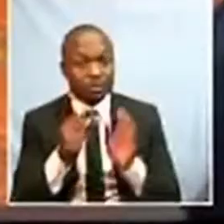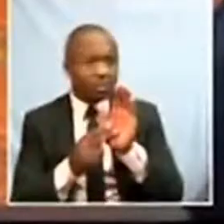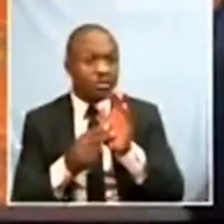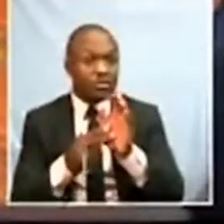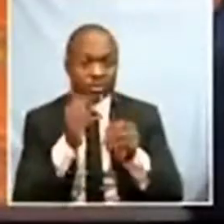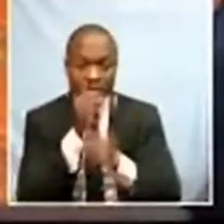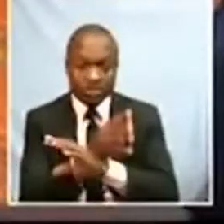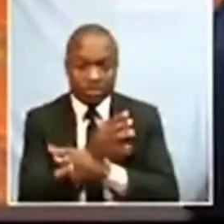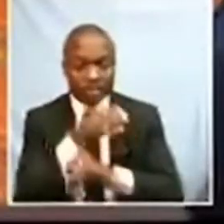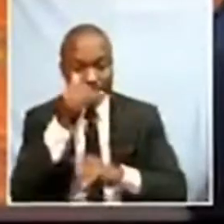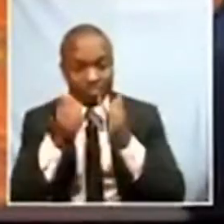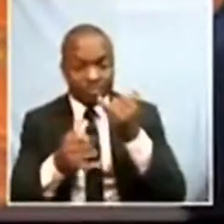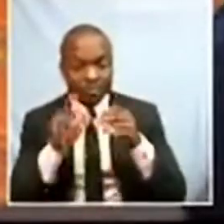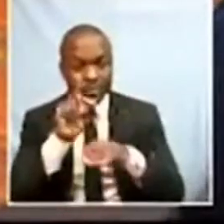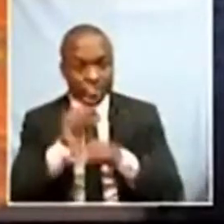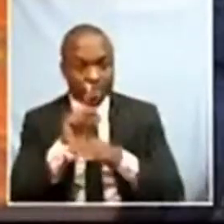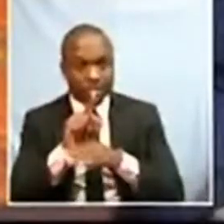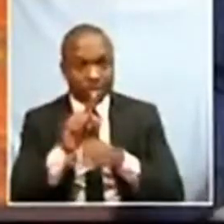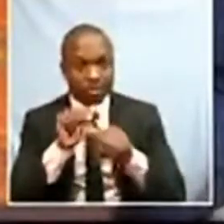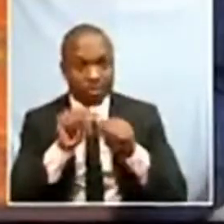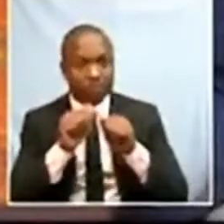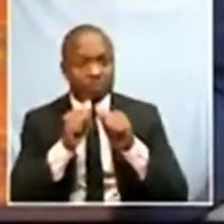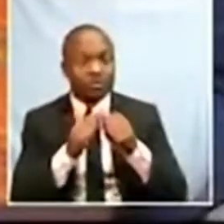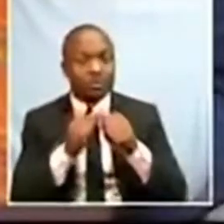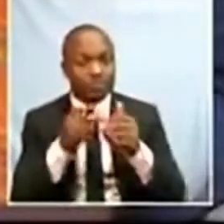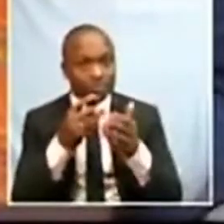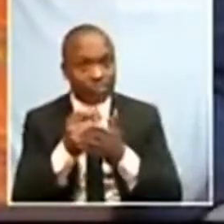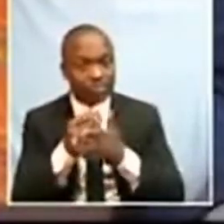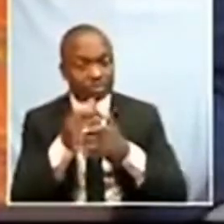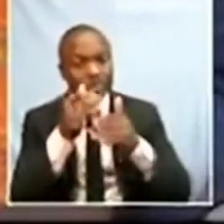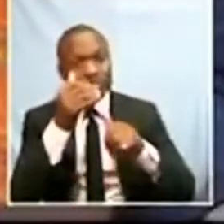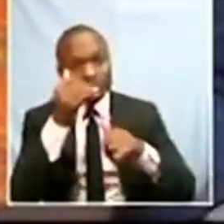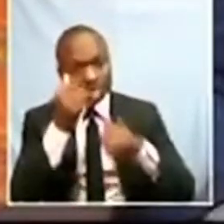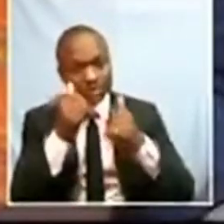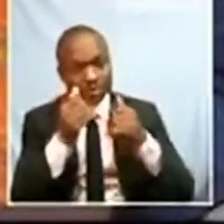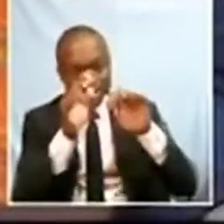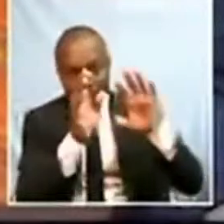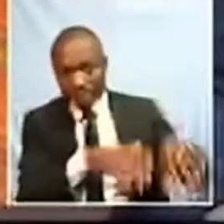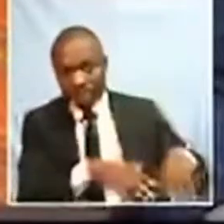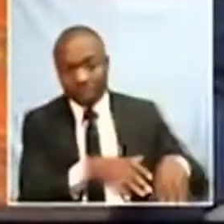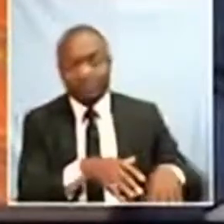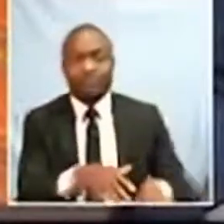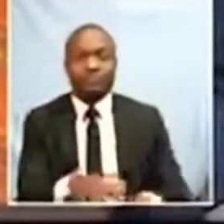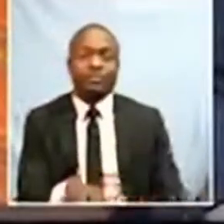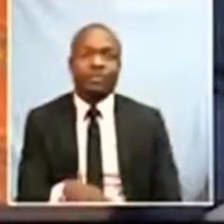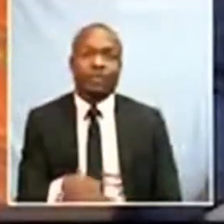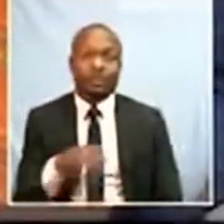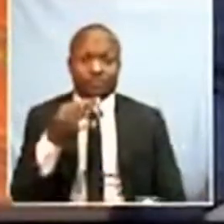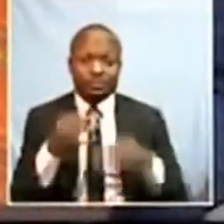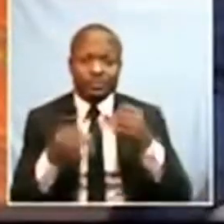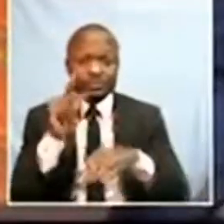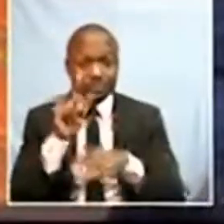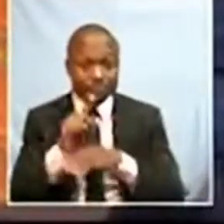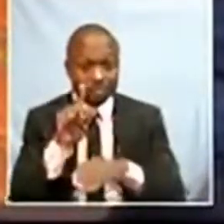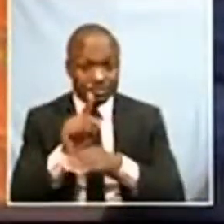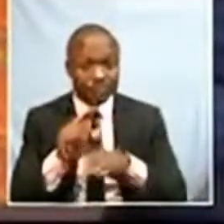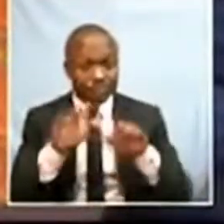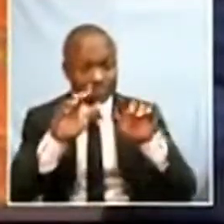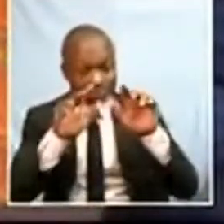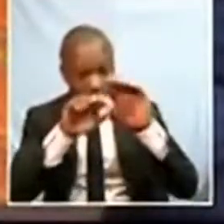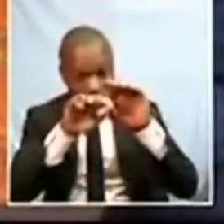complete the projects within the amounts that were left for the project cost. Chair, I submit. If the projects were